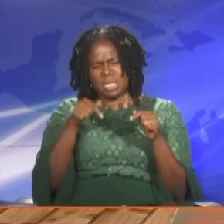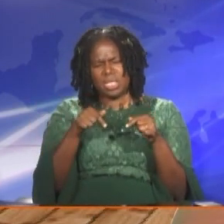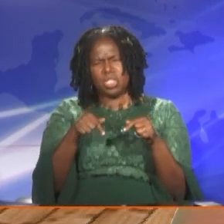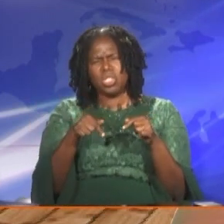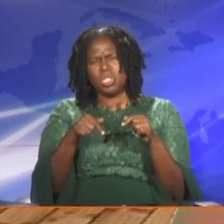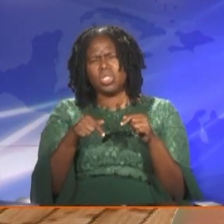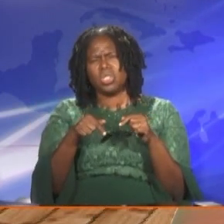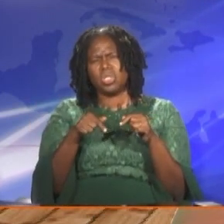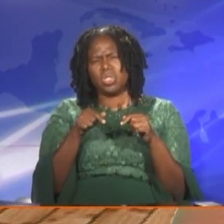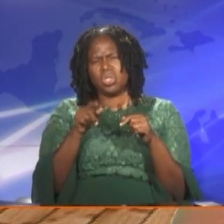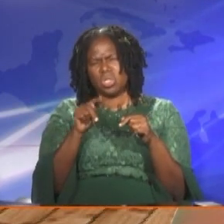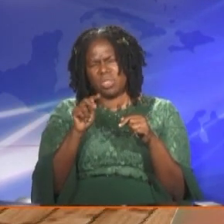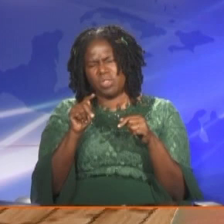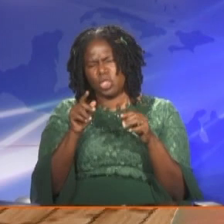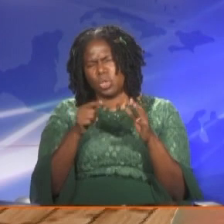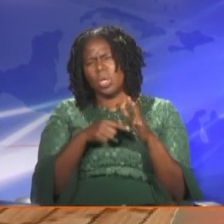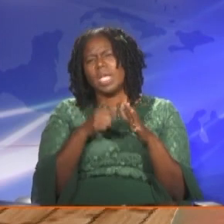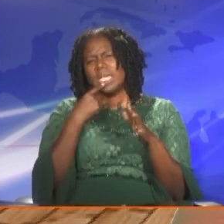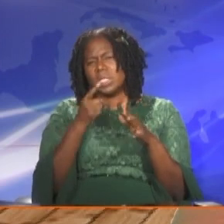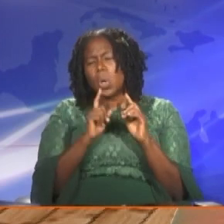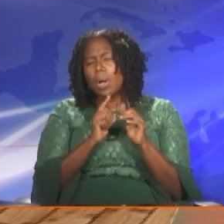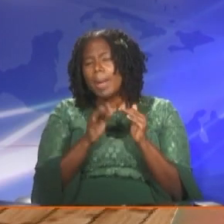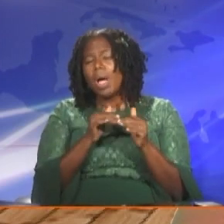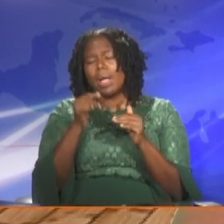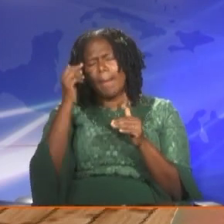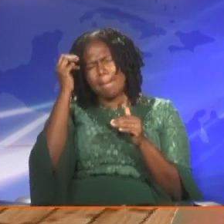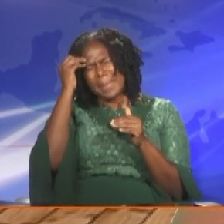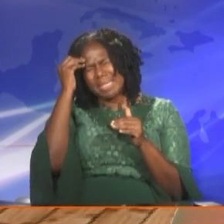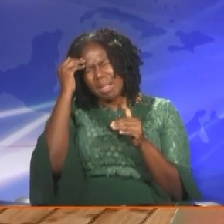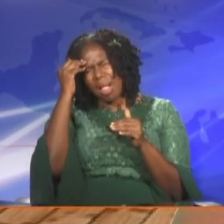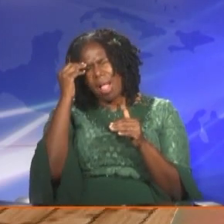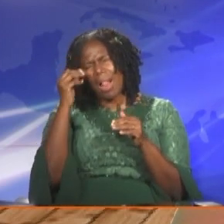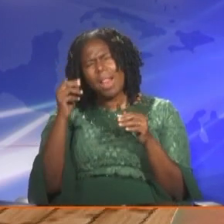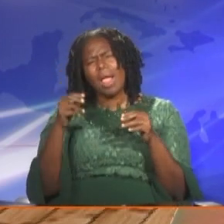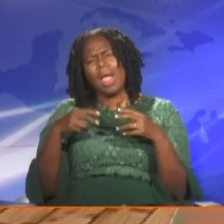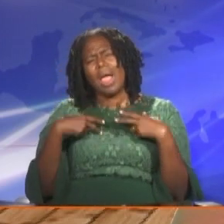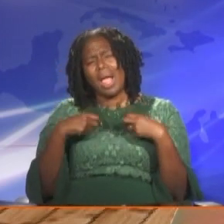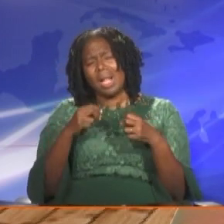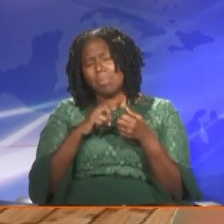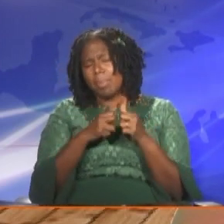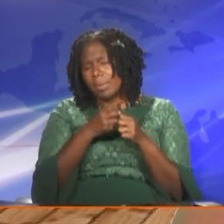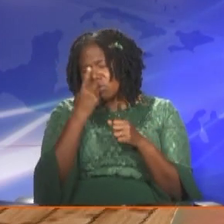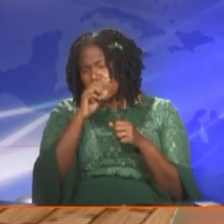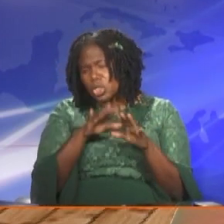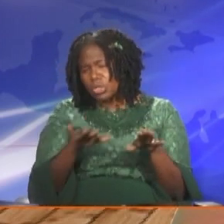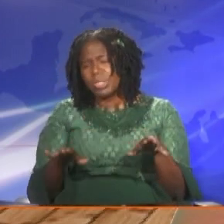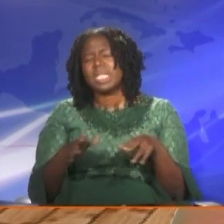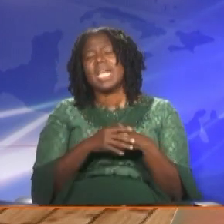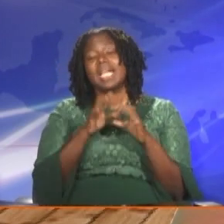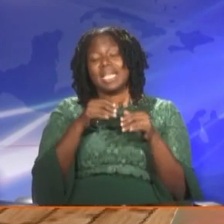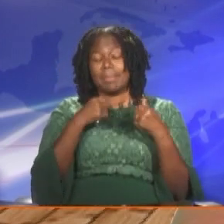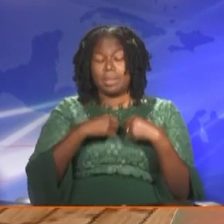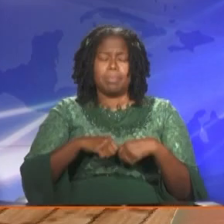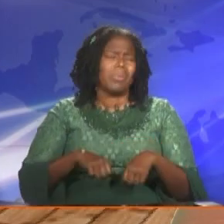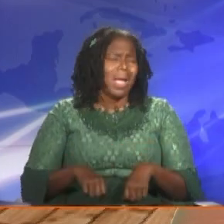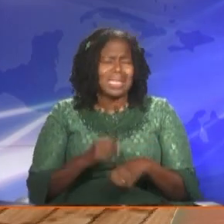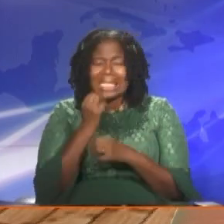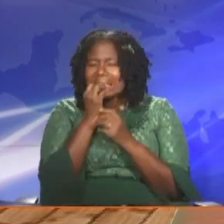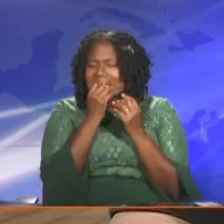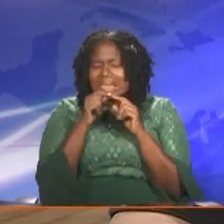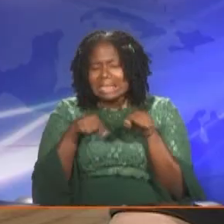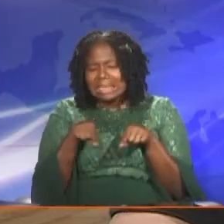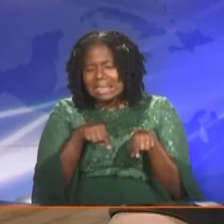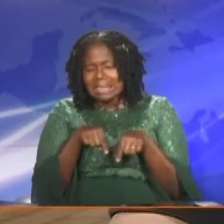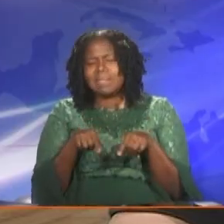health issues for children, where they can be depressed or anxious, and they can have suicide